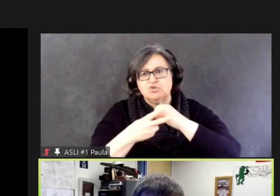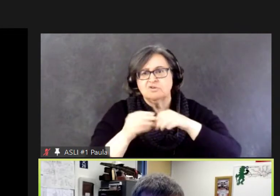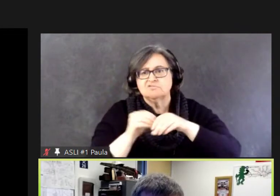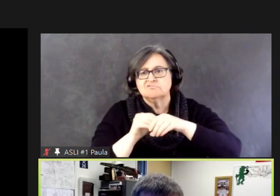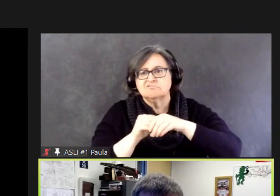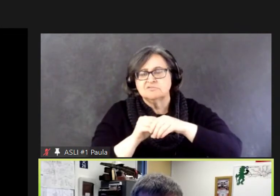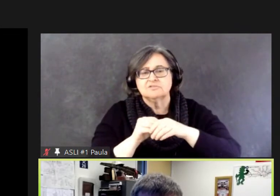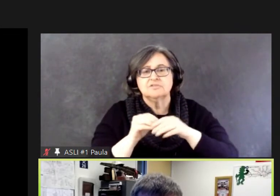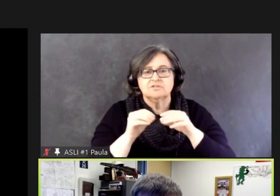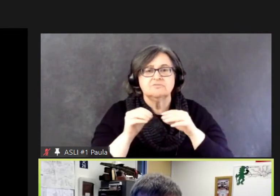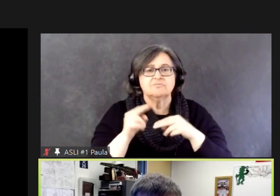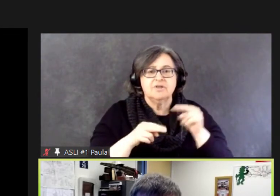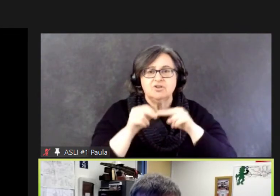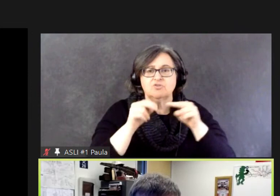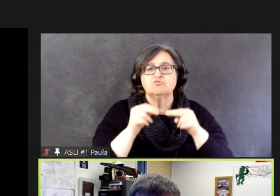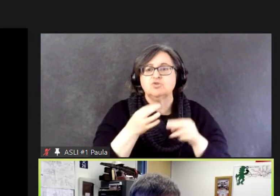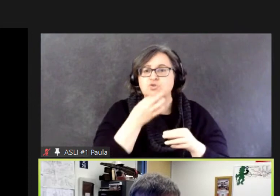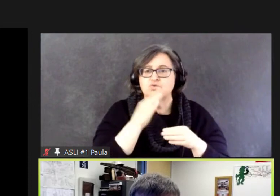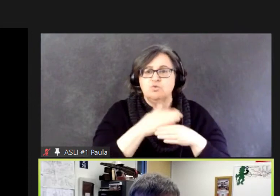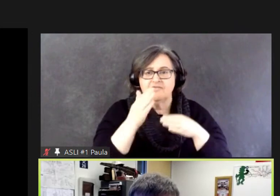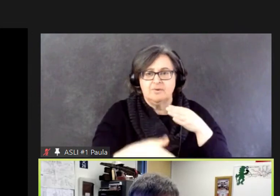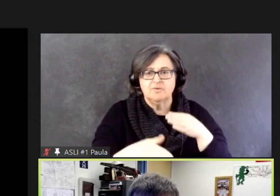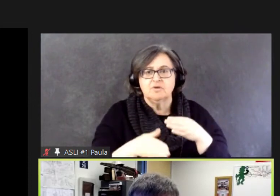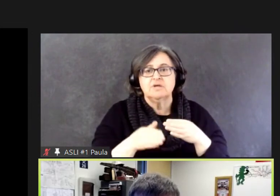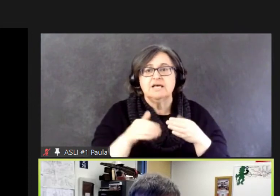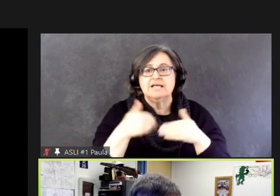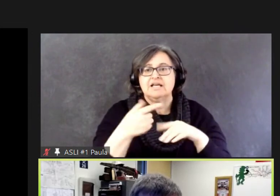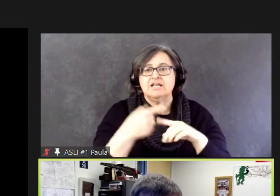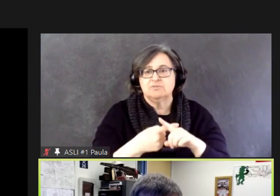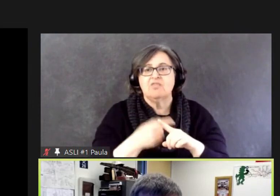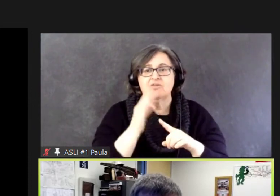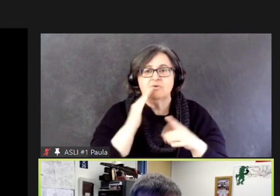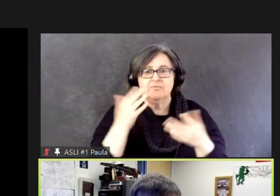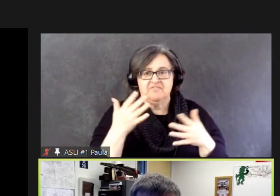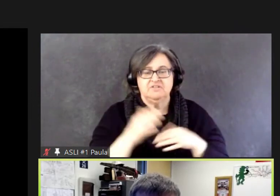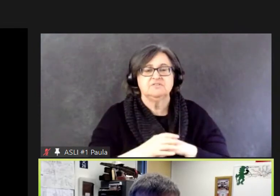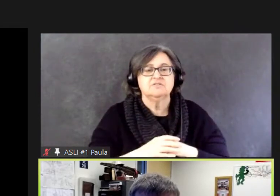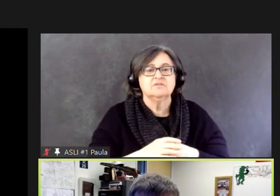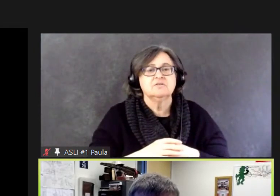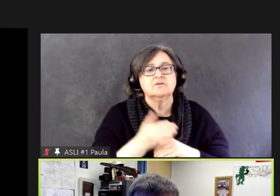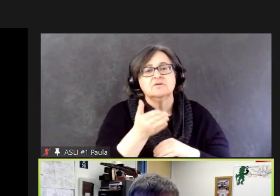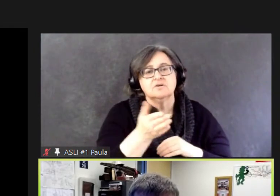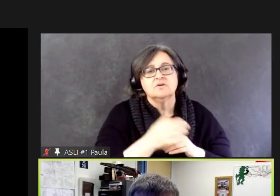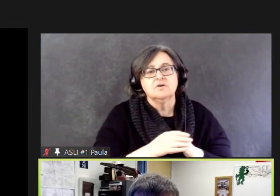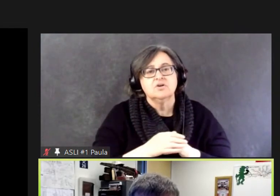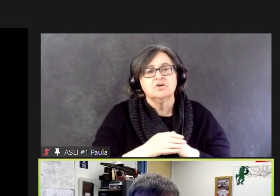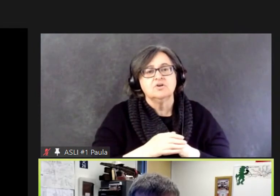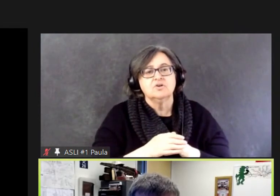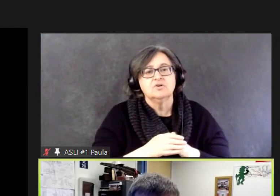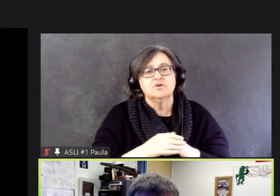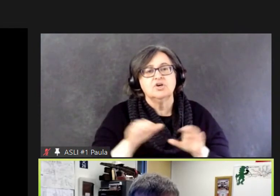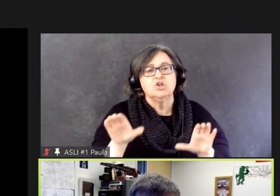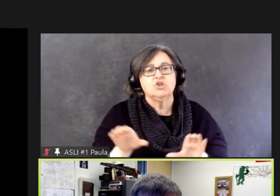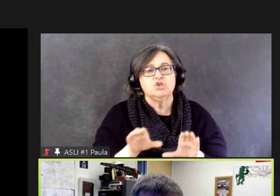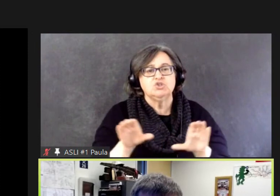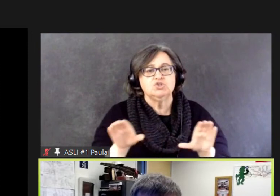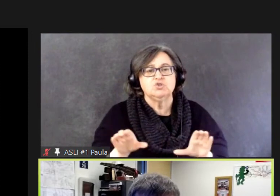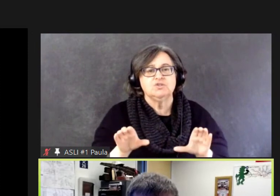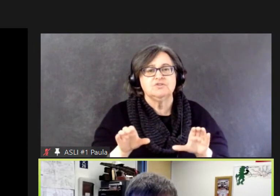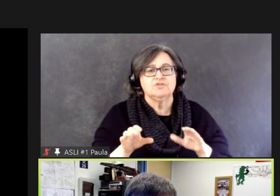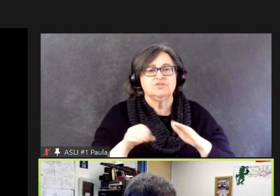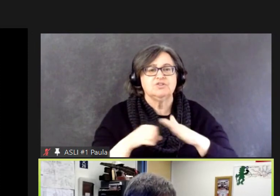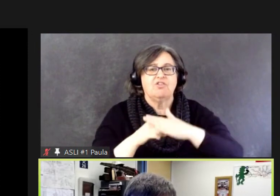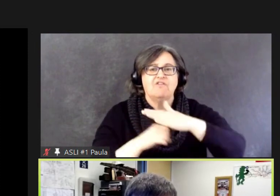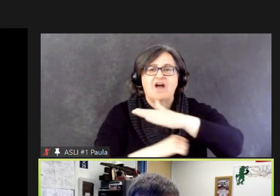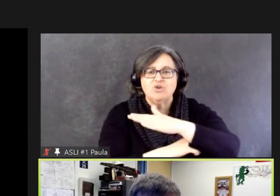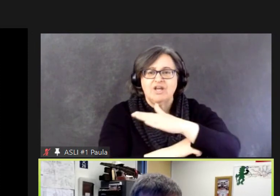building, which is coming quickly to completion and will be completed next month when we talk. So here they are. They're doing all the foundational of. I've shown you kind of the